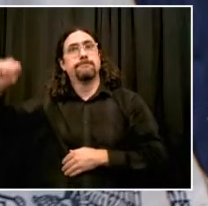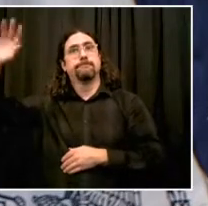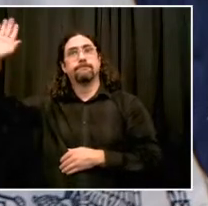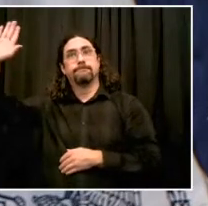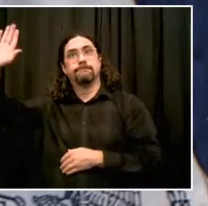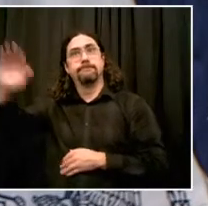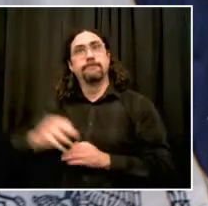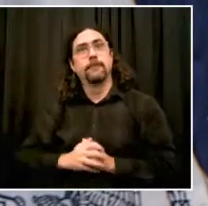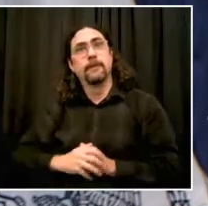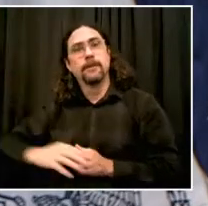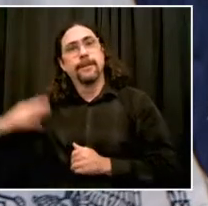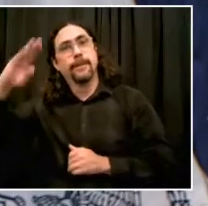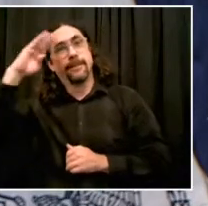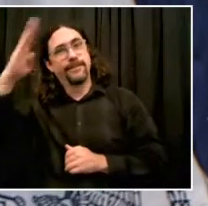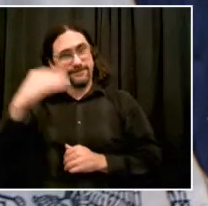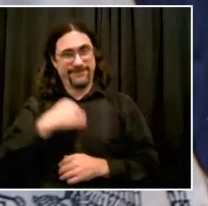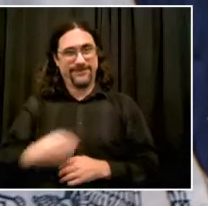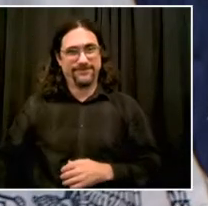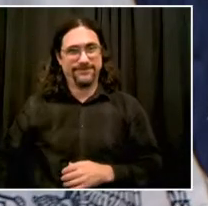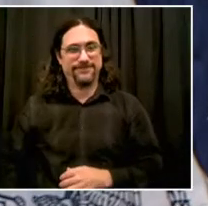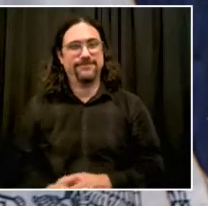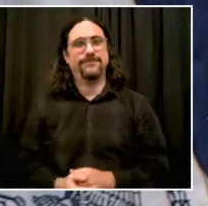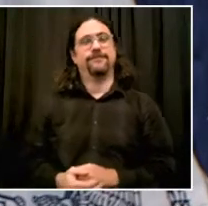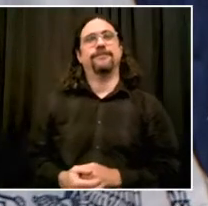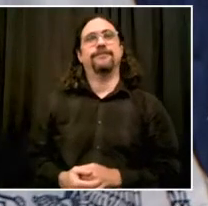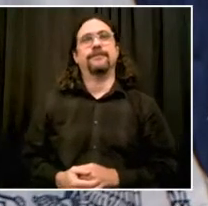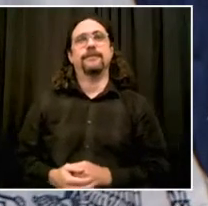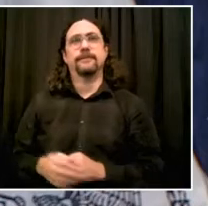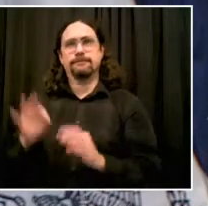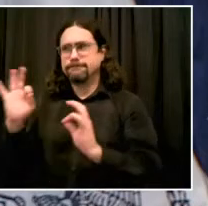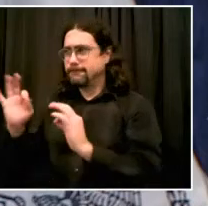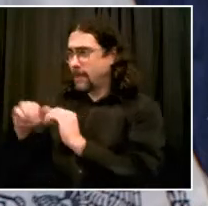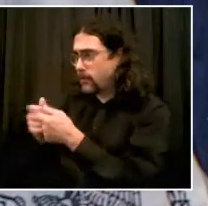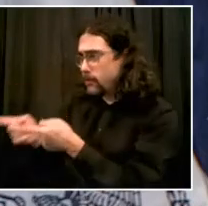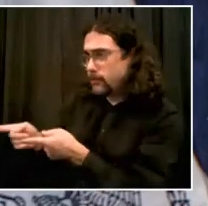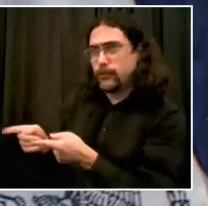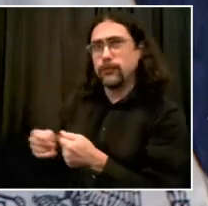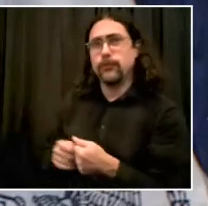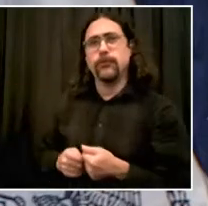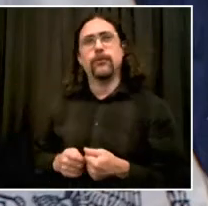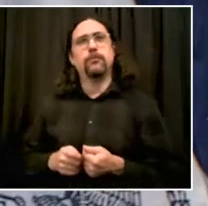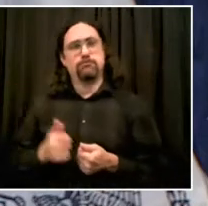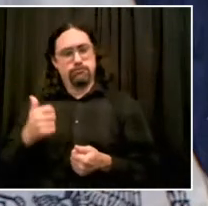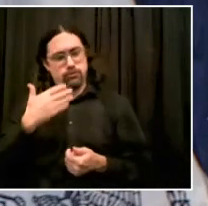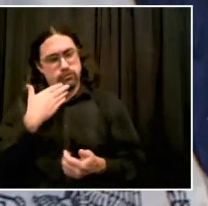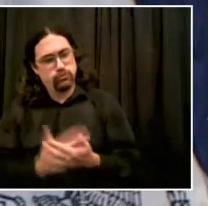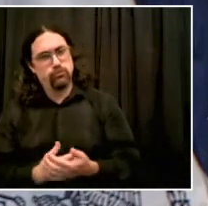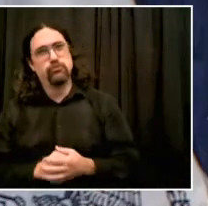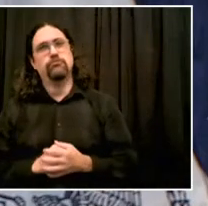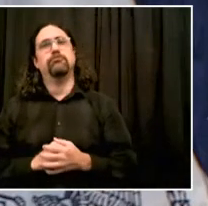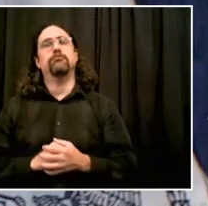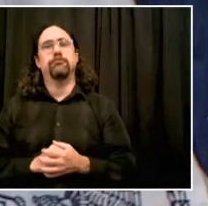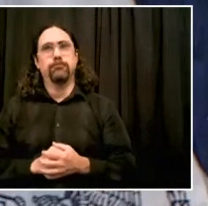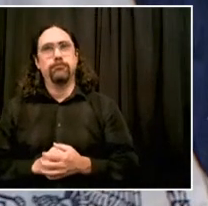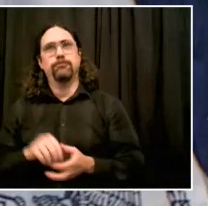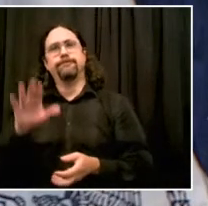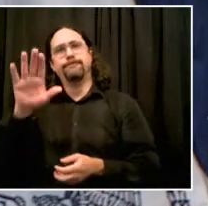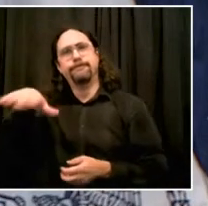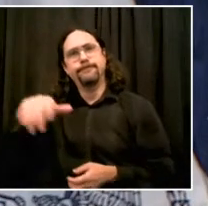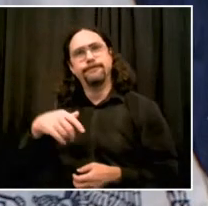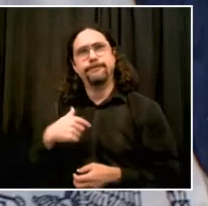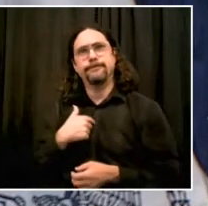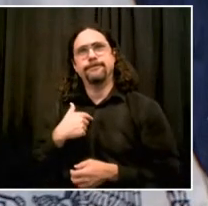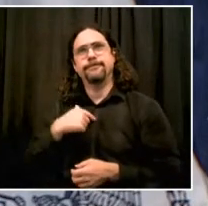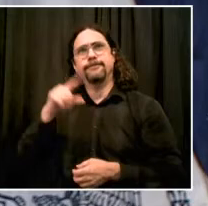confused. National League, that's the answer. They're the only National League team in New York, and they started playing